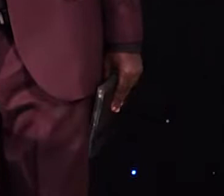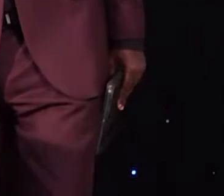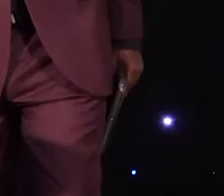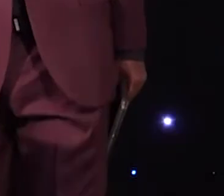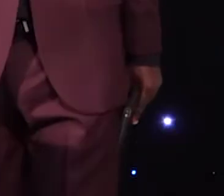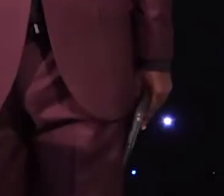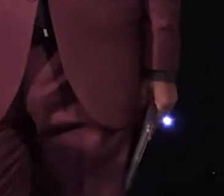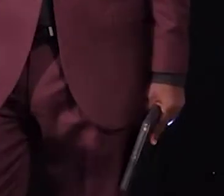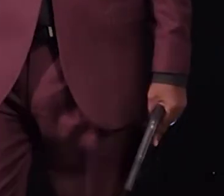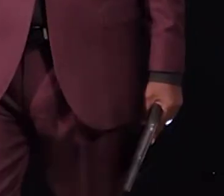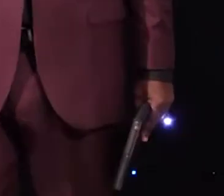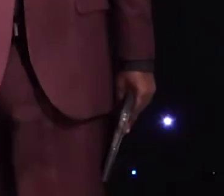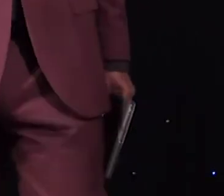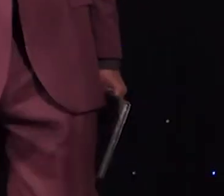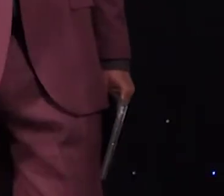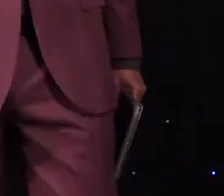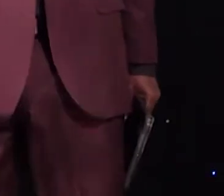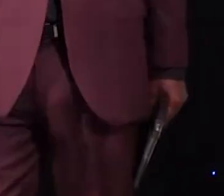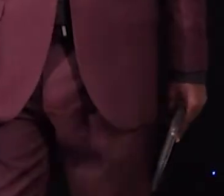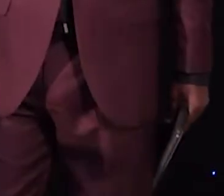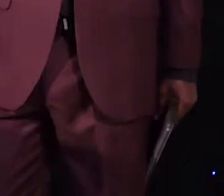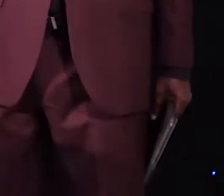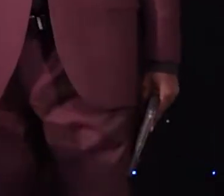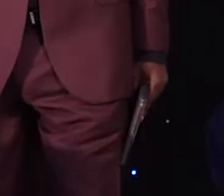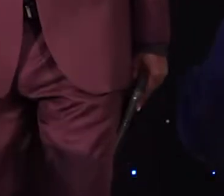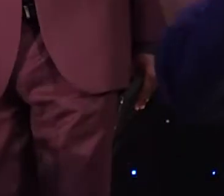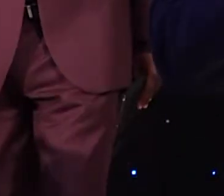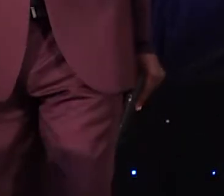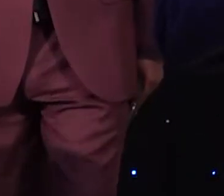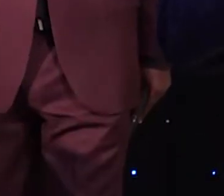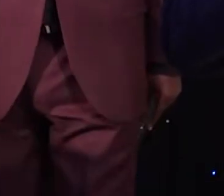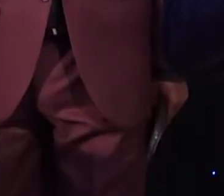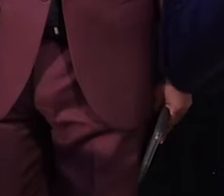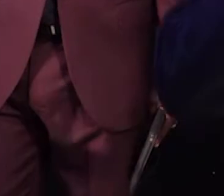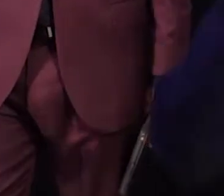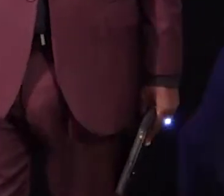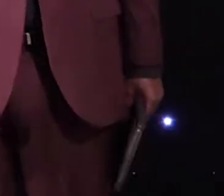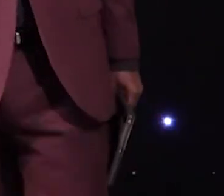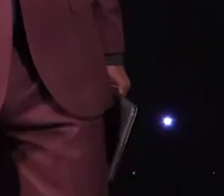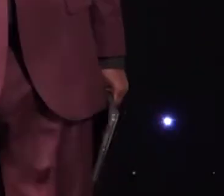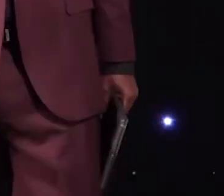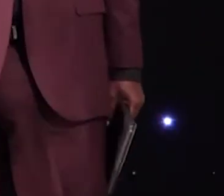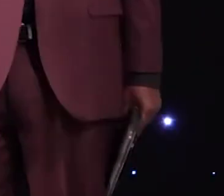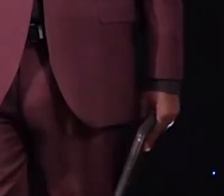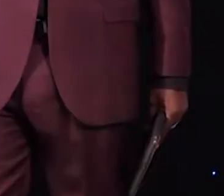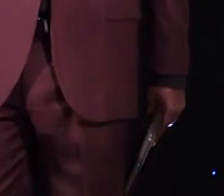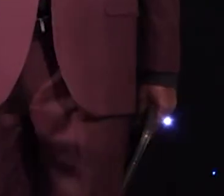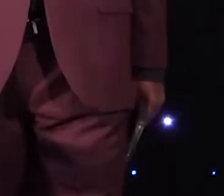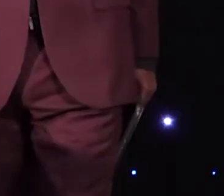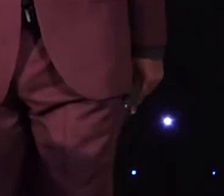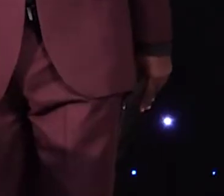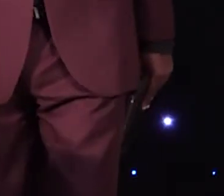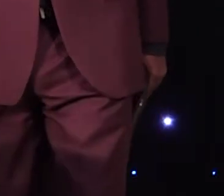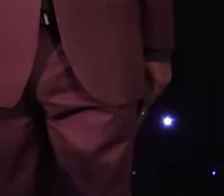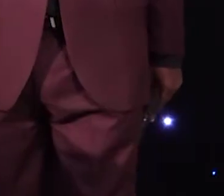Erade boye, That we be crucified in the name name of Jesus Christ. Today we surrender.